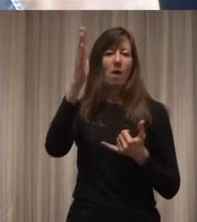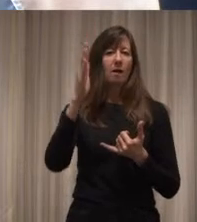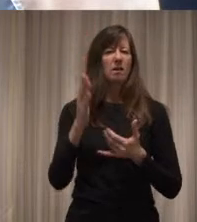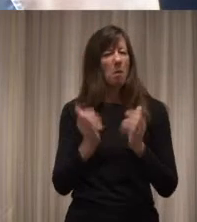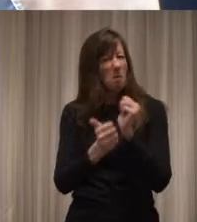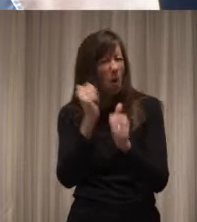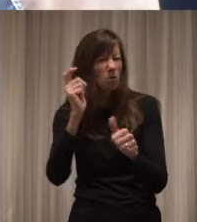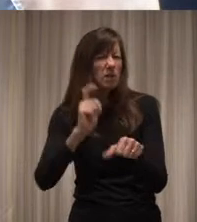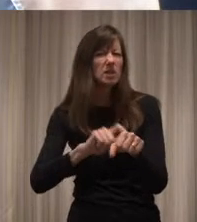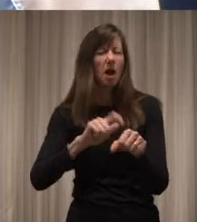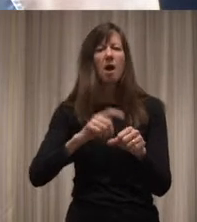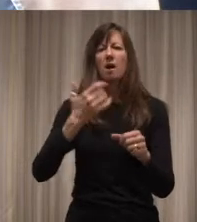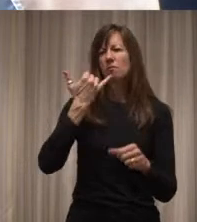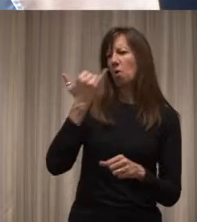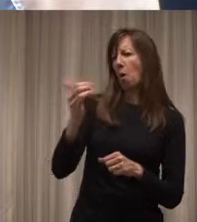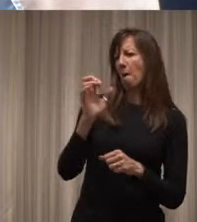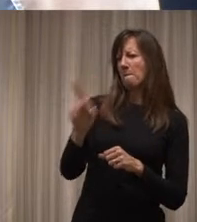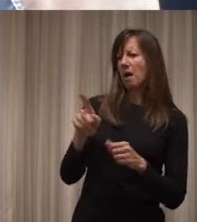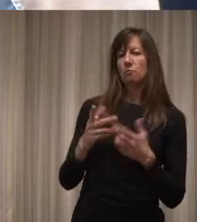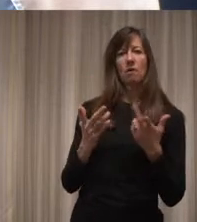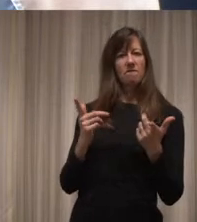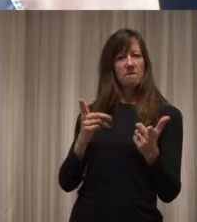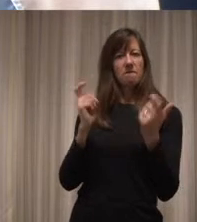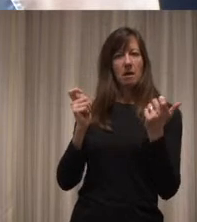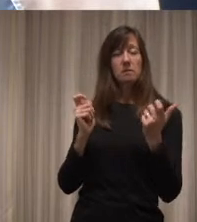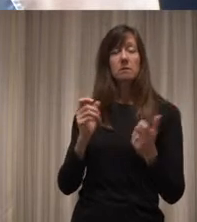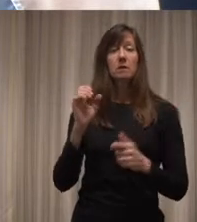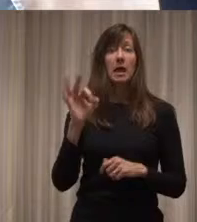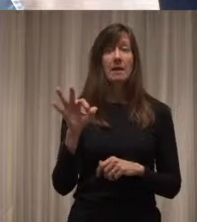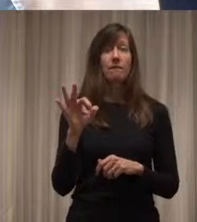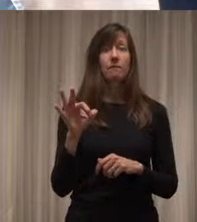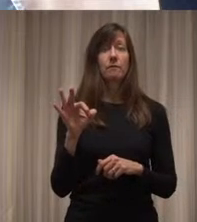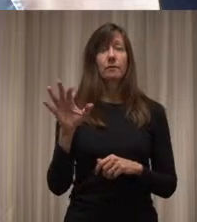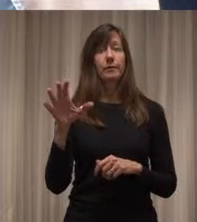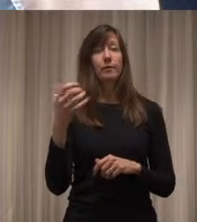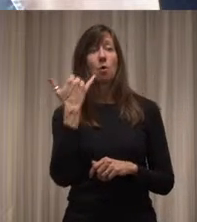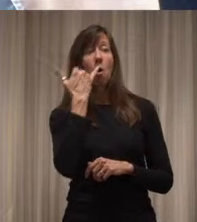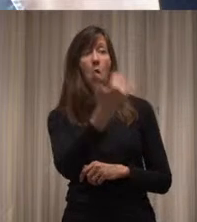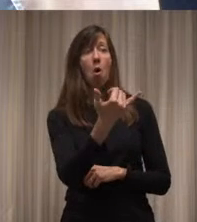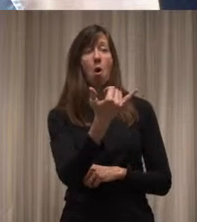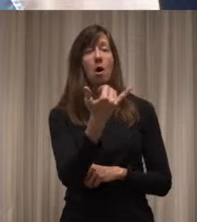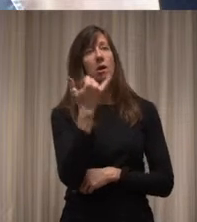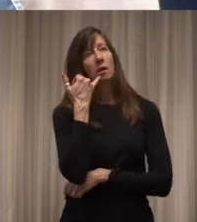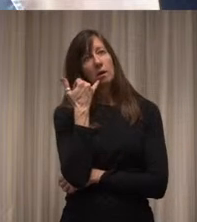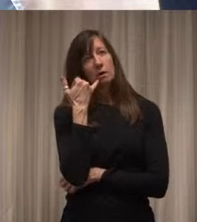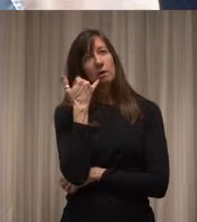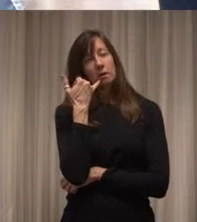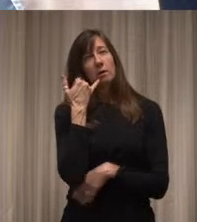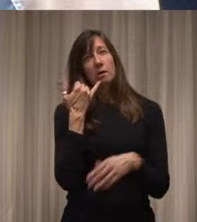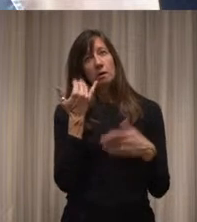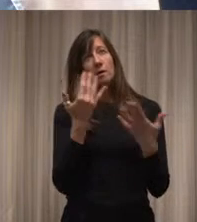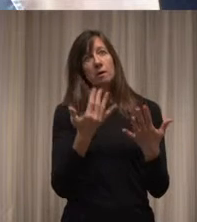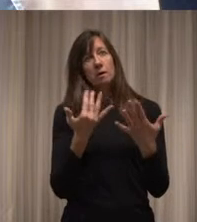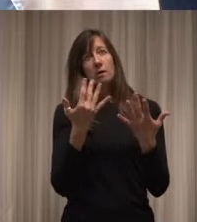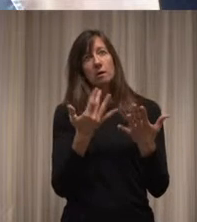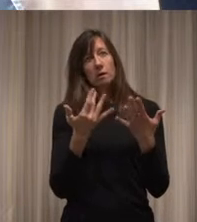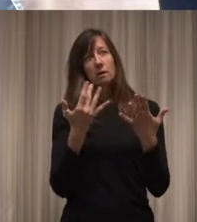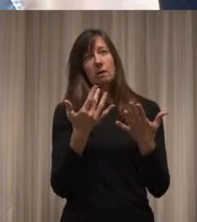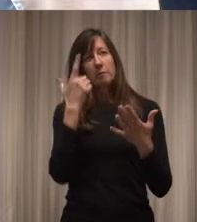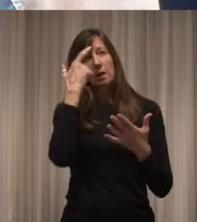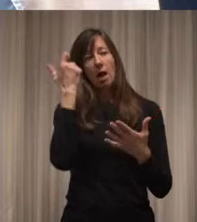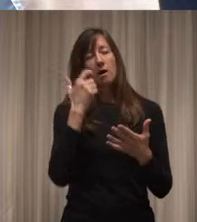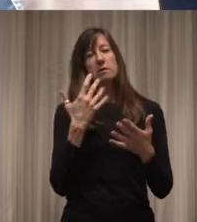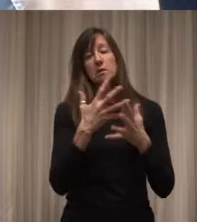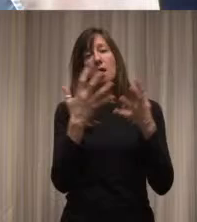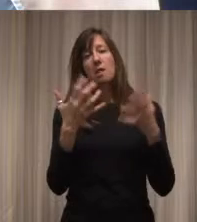getting a high call volume, please be patient there. And again, you can go to our website for the